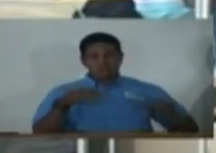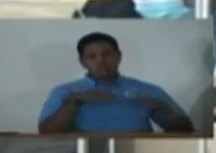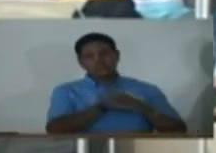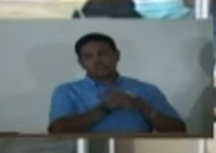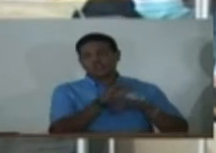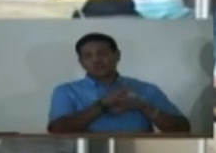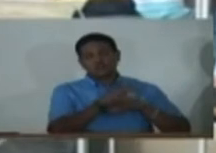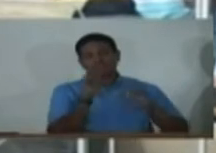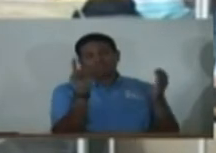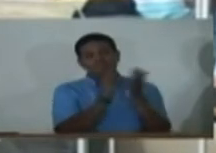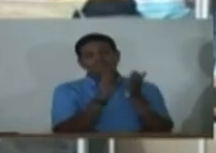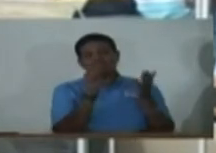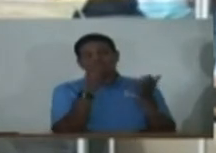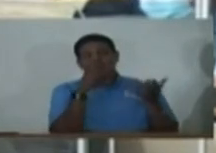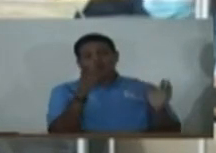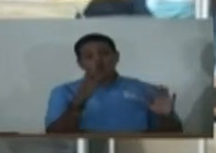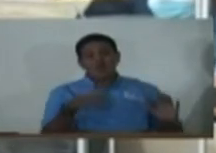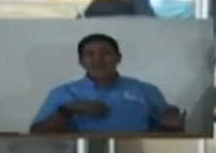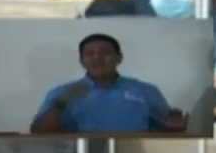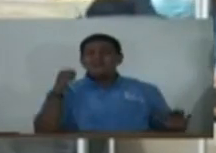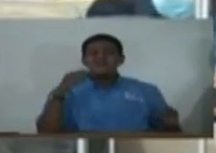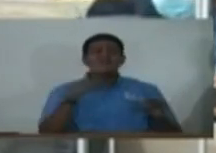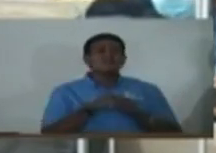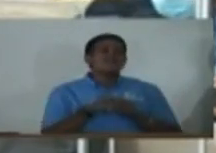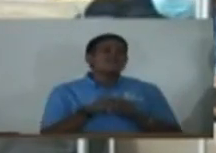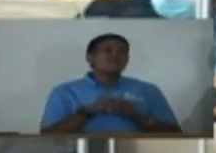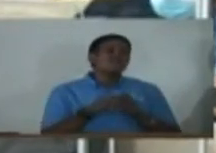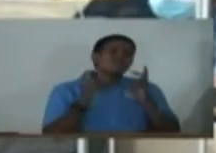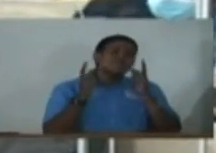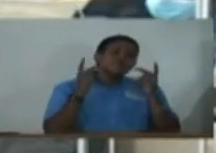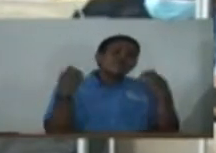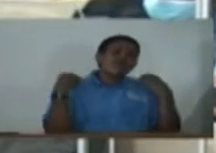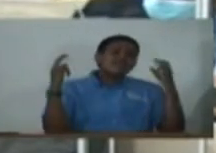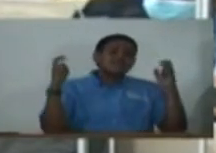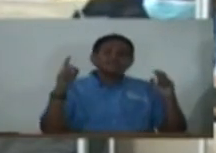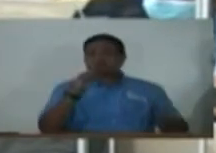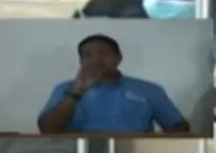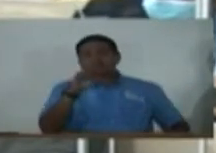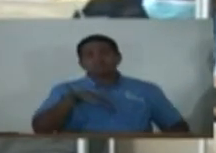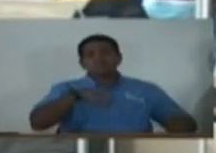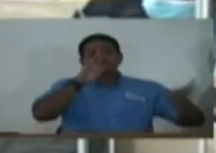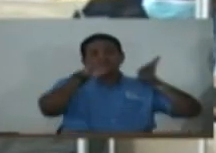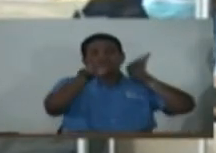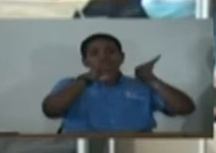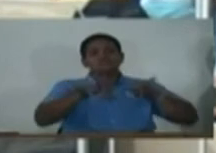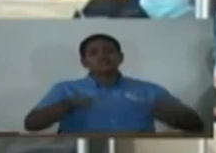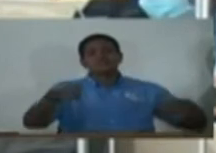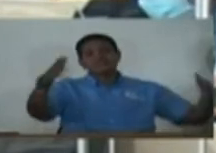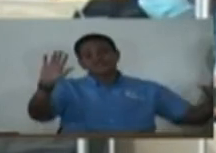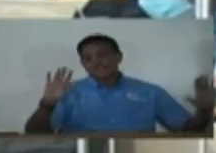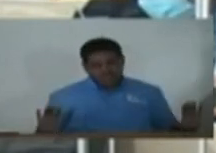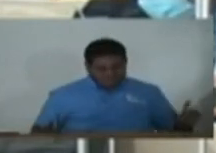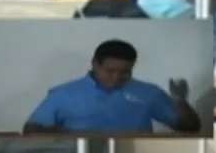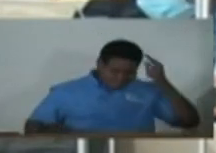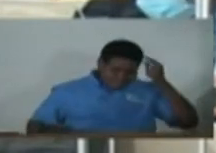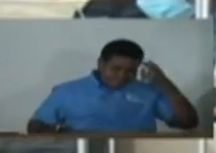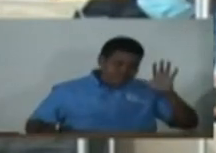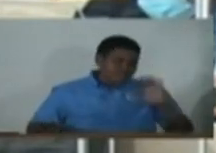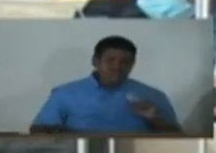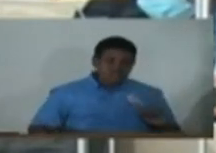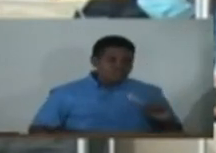church. And I'm not going to go into the public health issues. I've explained that already. You